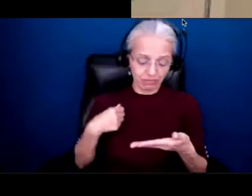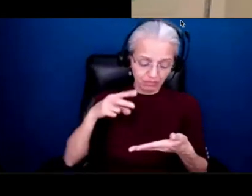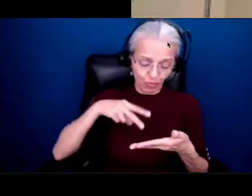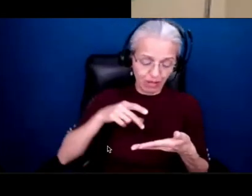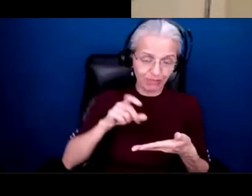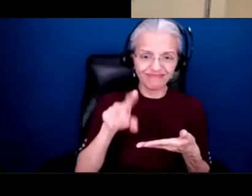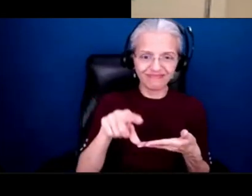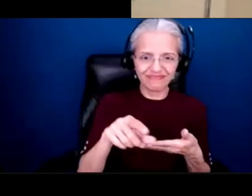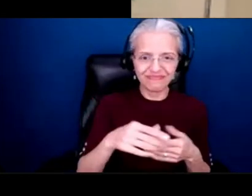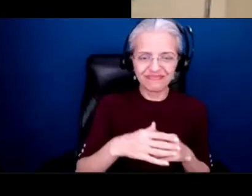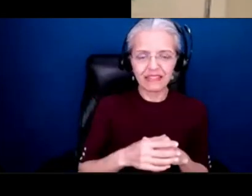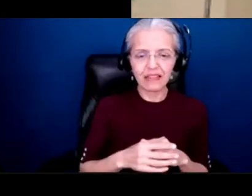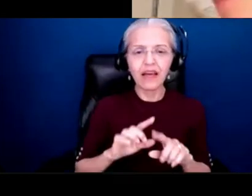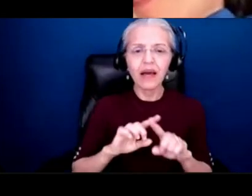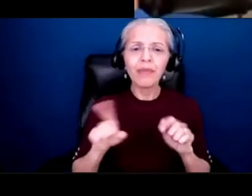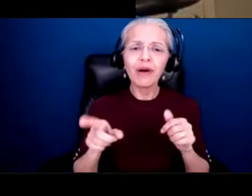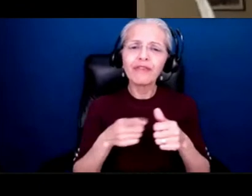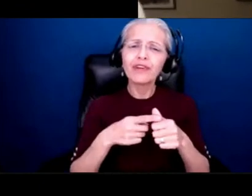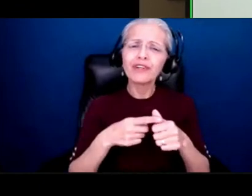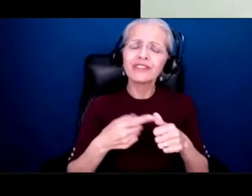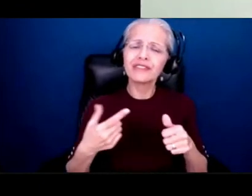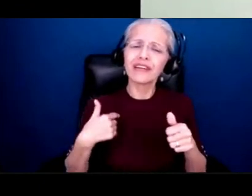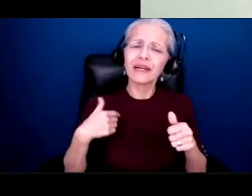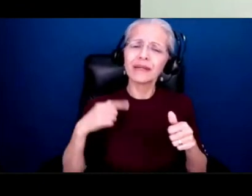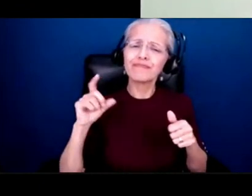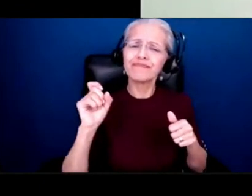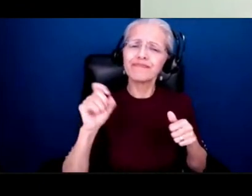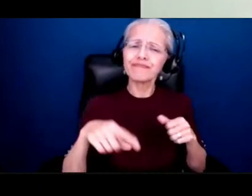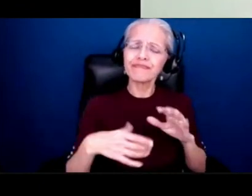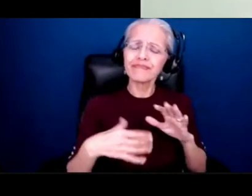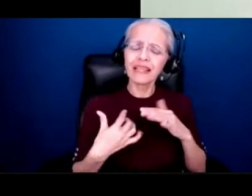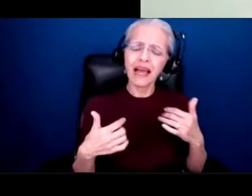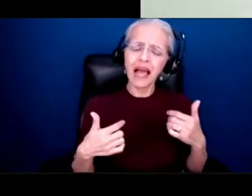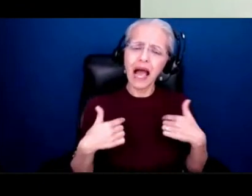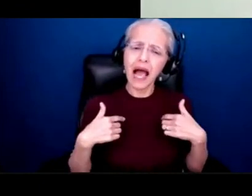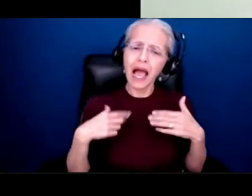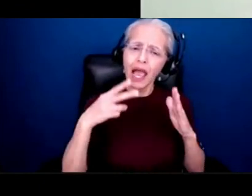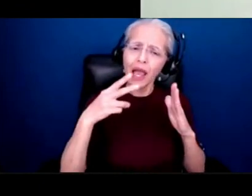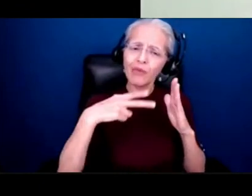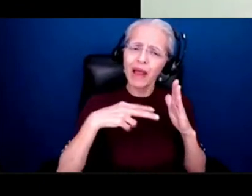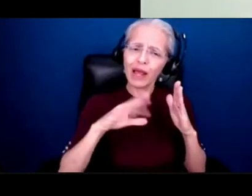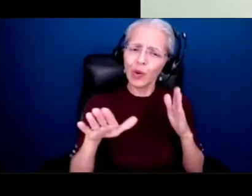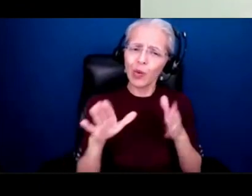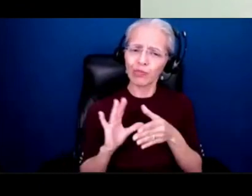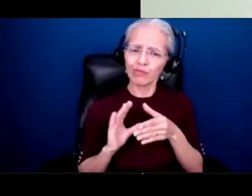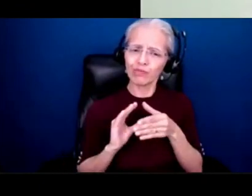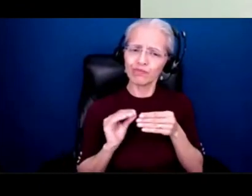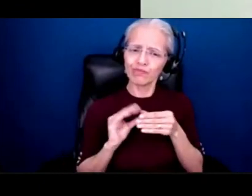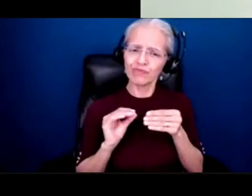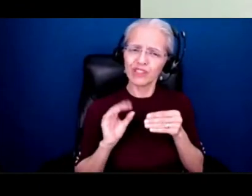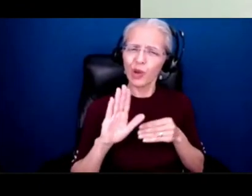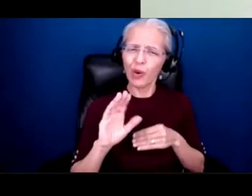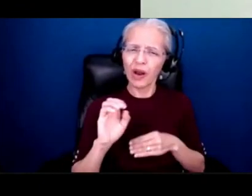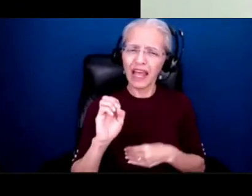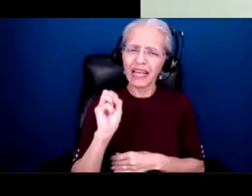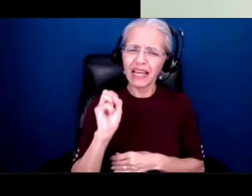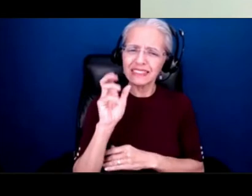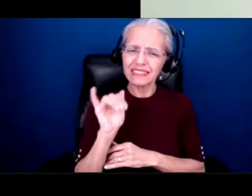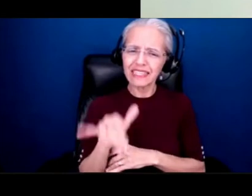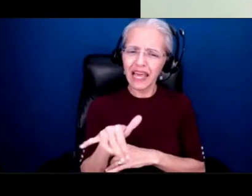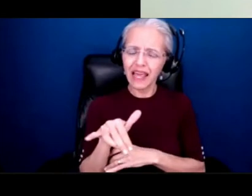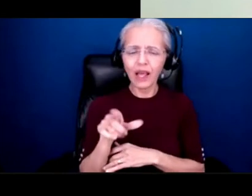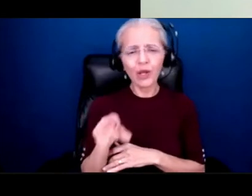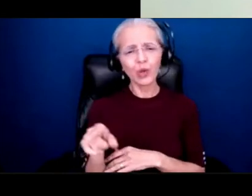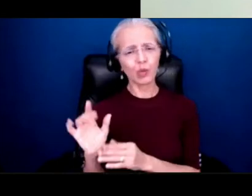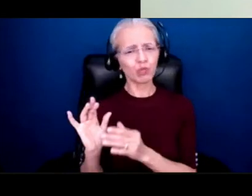But I want to start out by, I read some of your material and some of your essays. And you